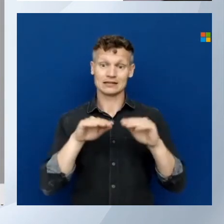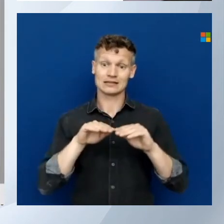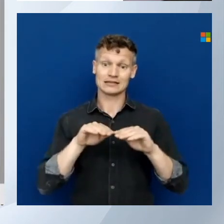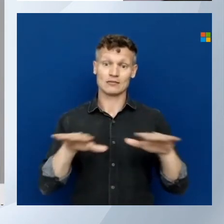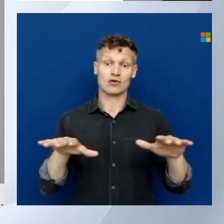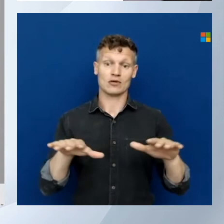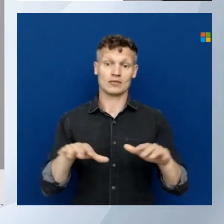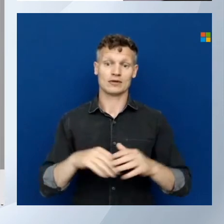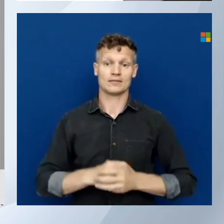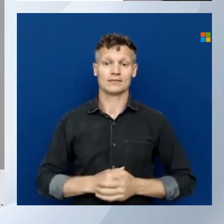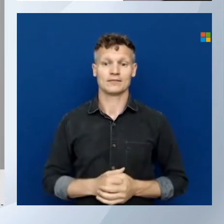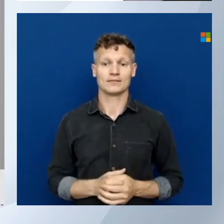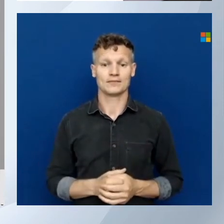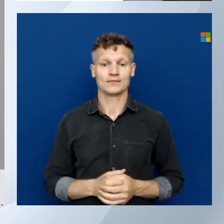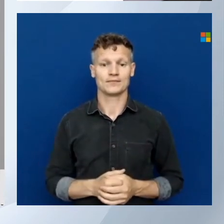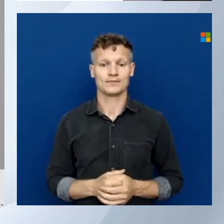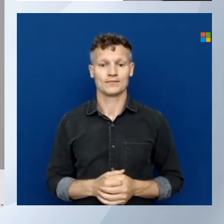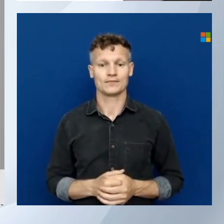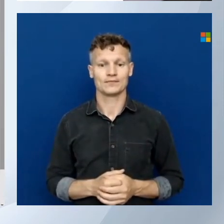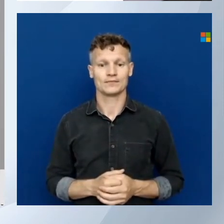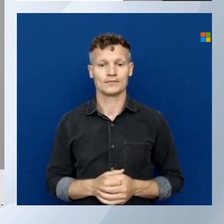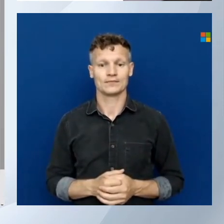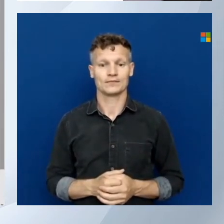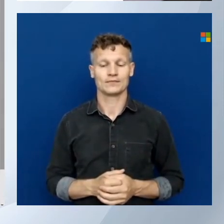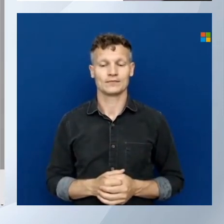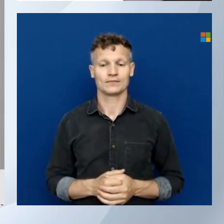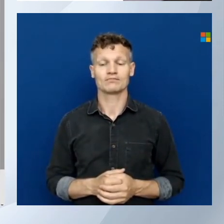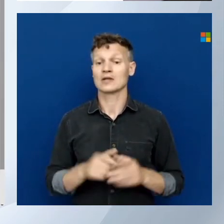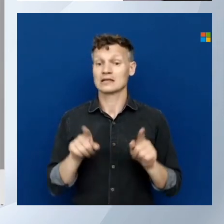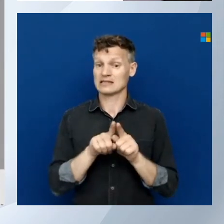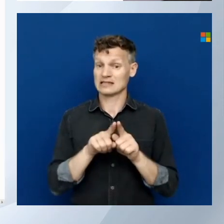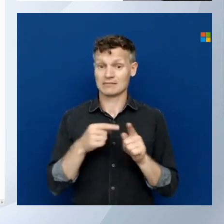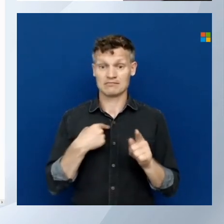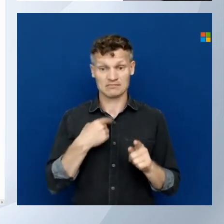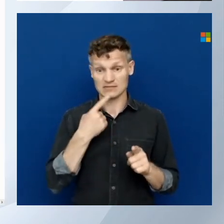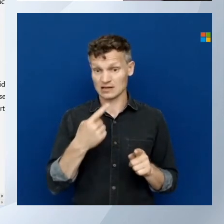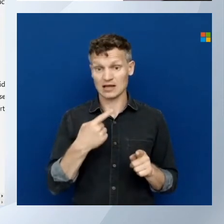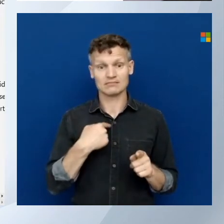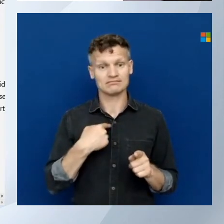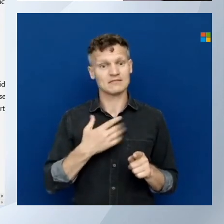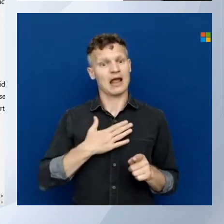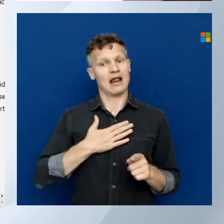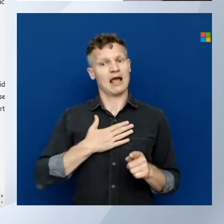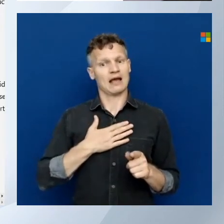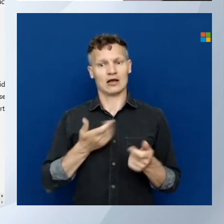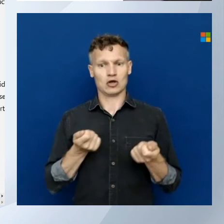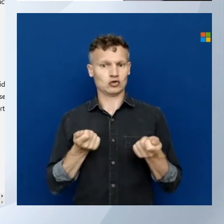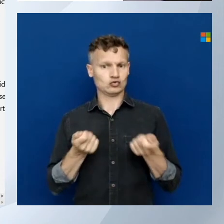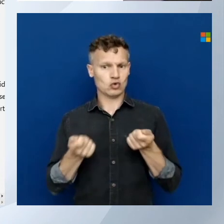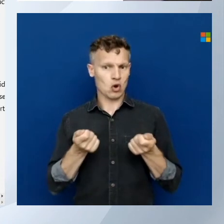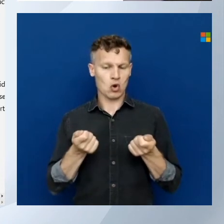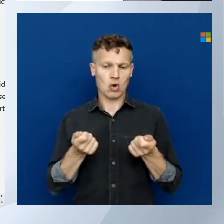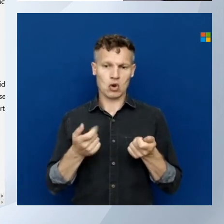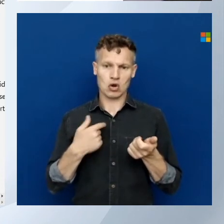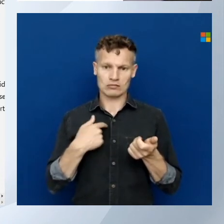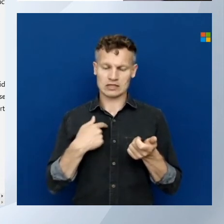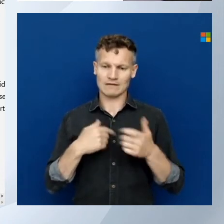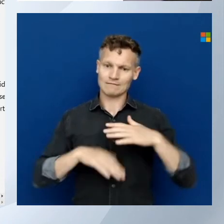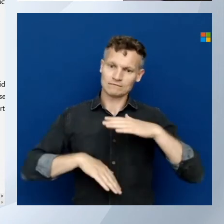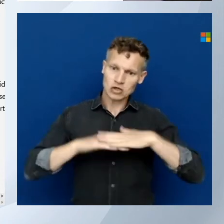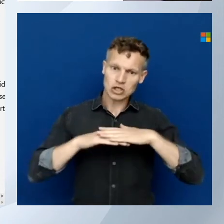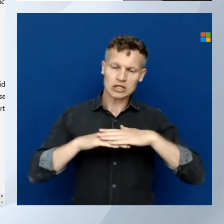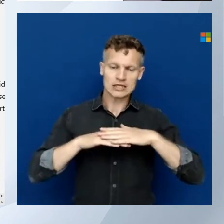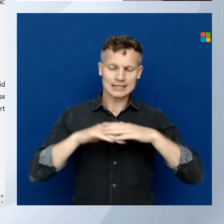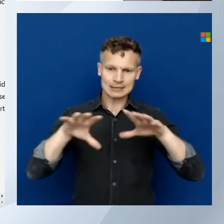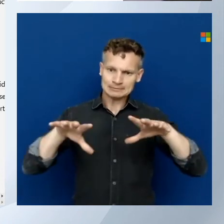As I said, I like to stay in control and fully comprehend all the steps and all the background processes that are happening.